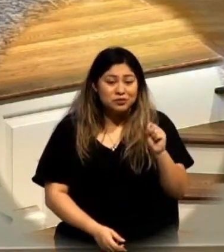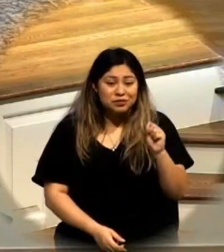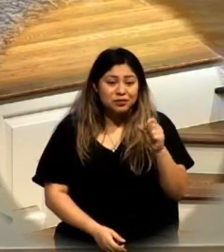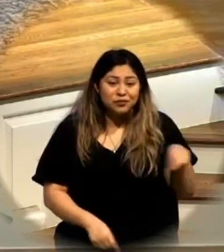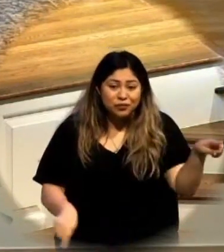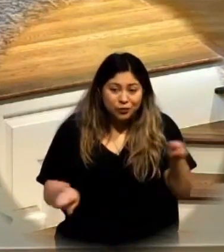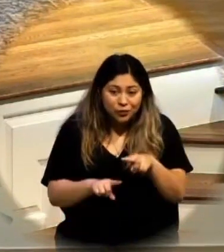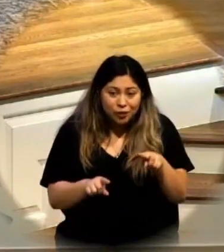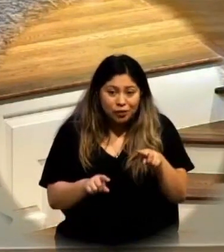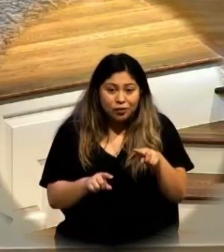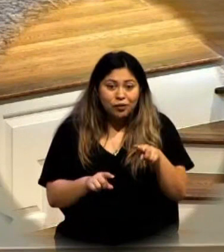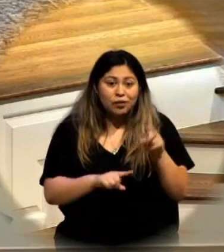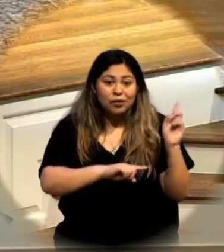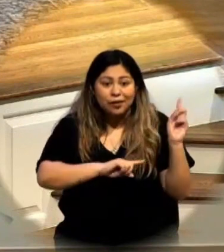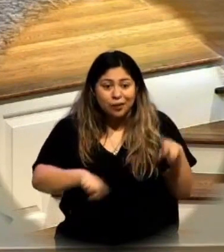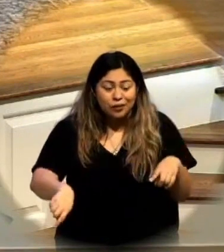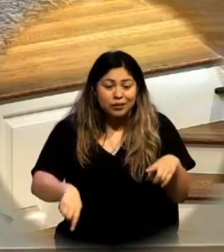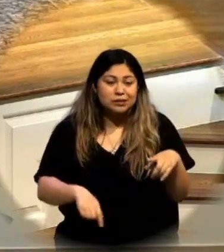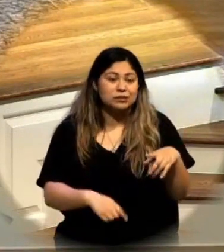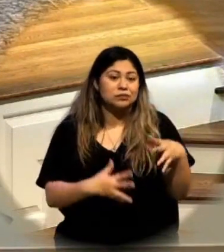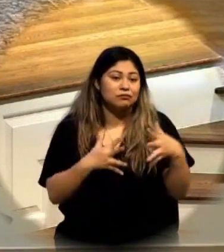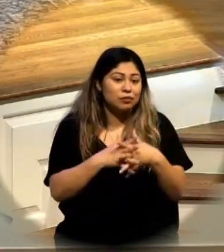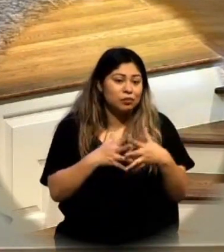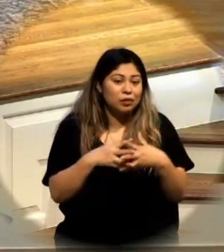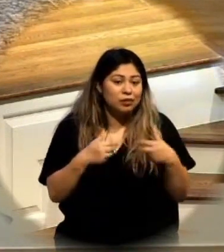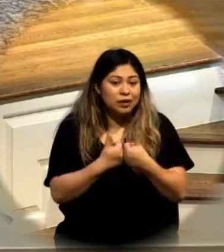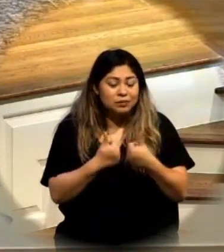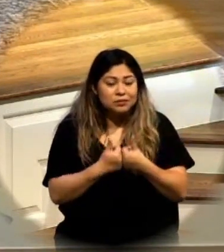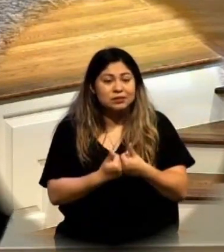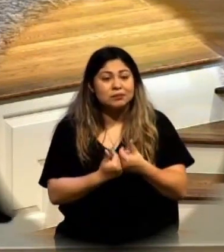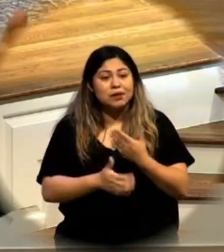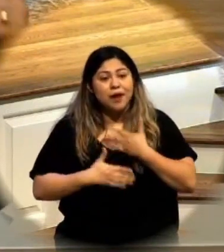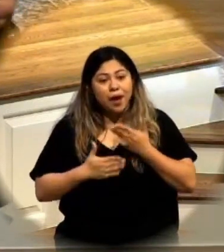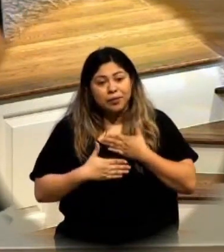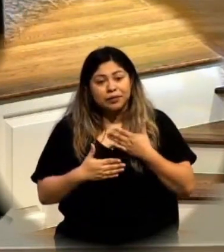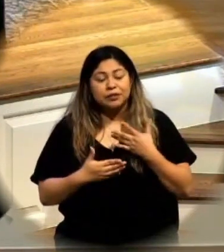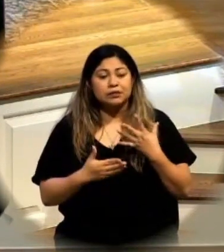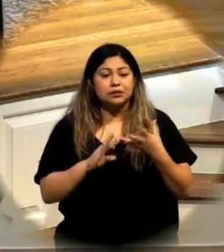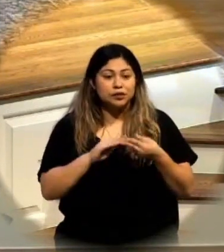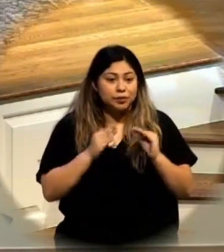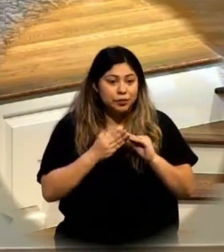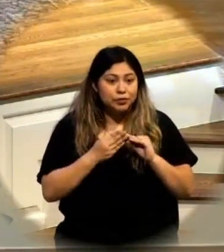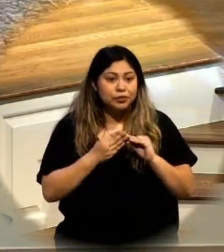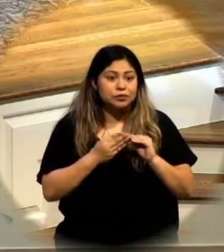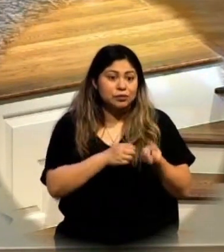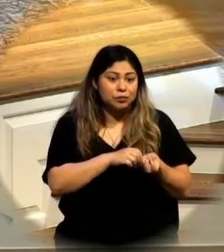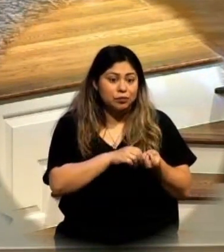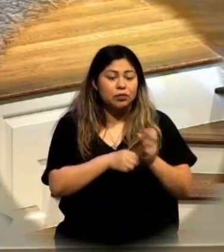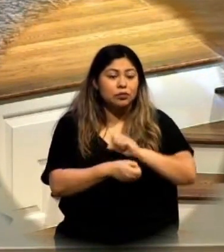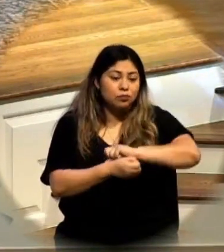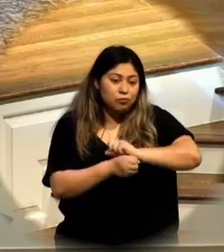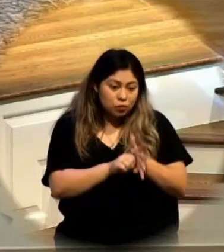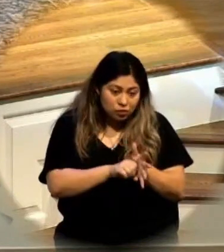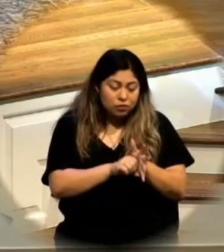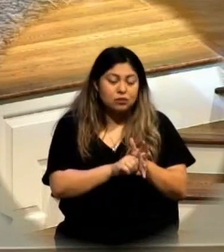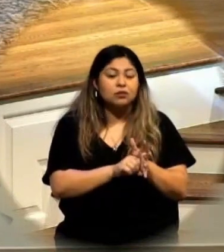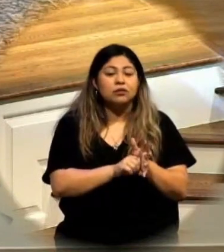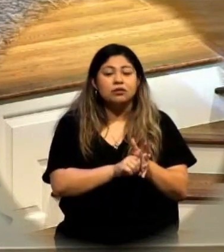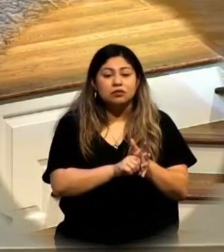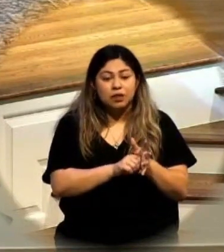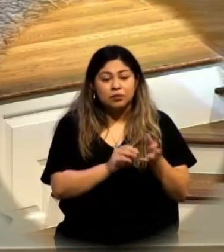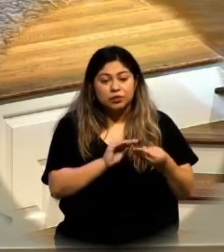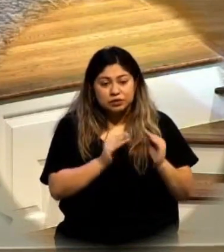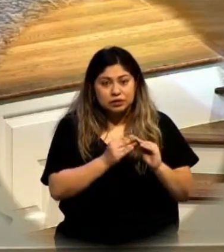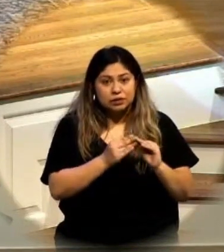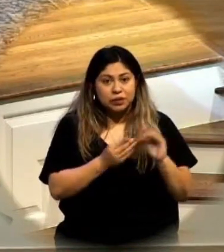glad the numbers are going down and we're able to get out and do those things again. We would love to just encourage you to think through the fall, especially those of you who are worshiping